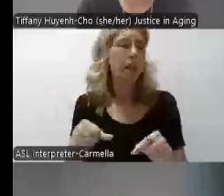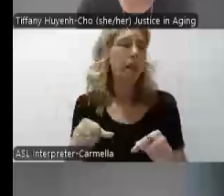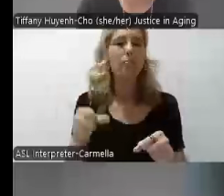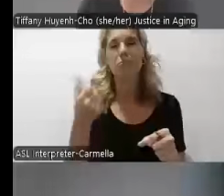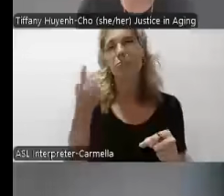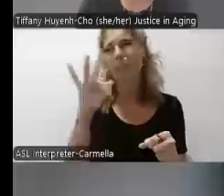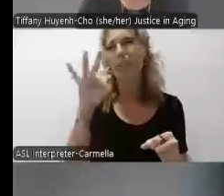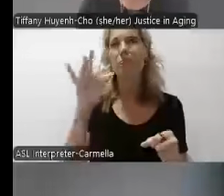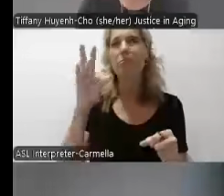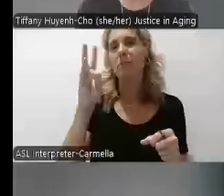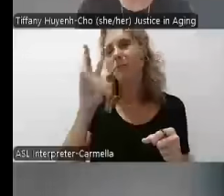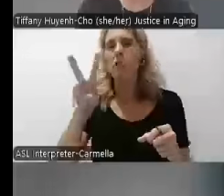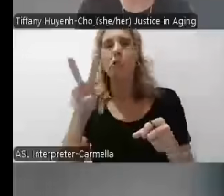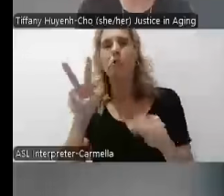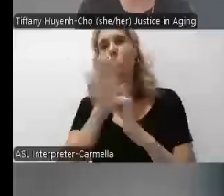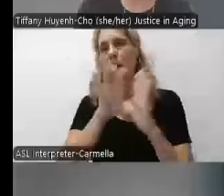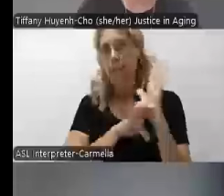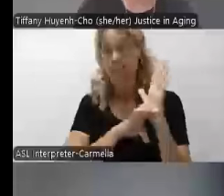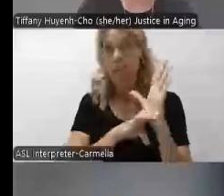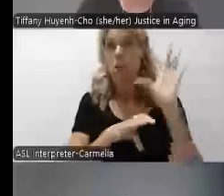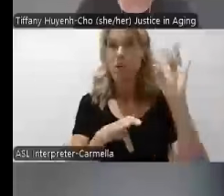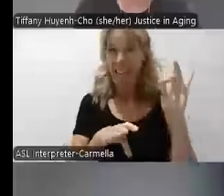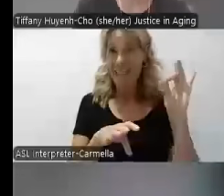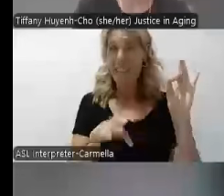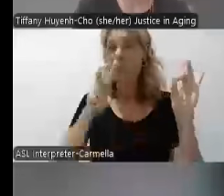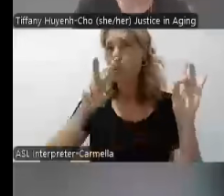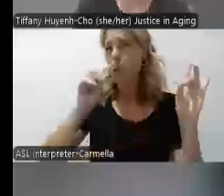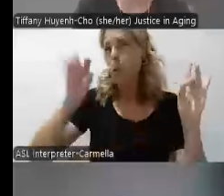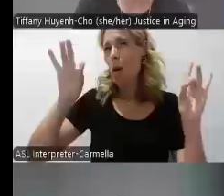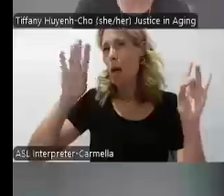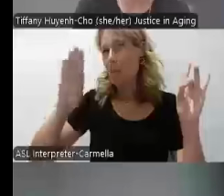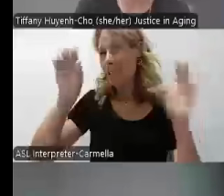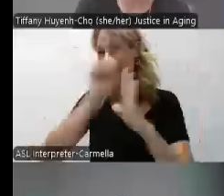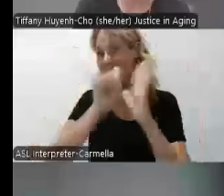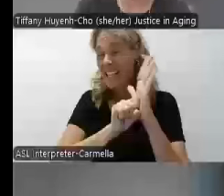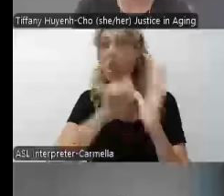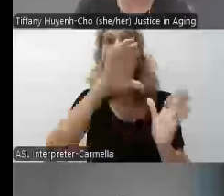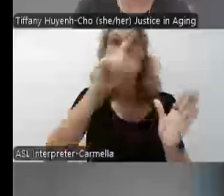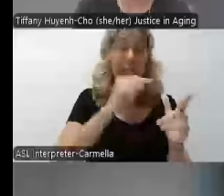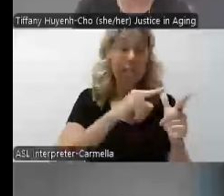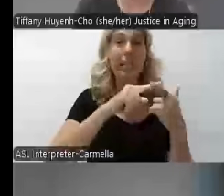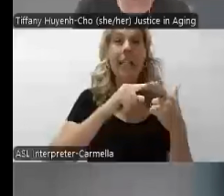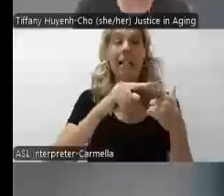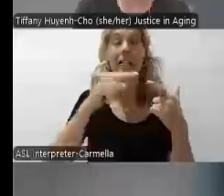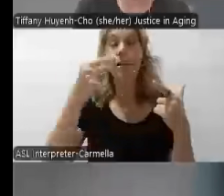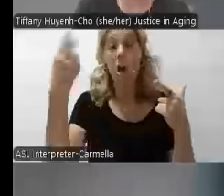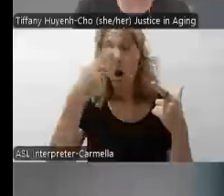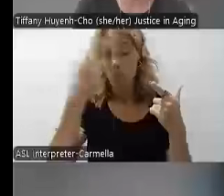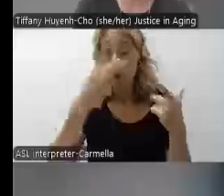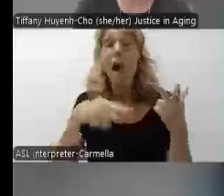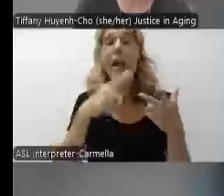1972 criteria. And those 8 209B states are Connecticut, Hawaii,